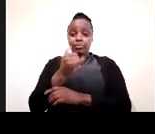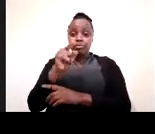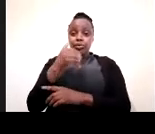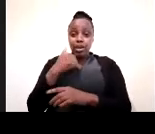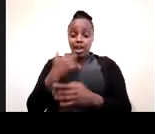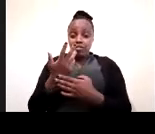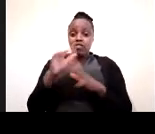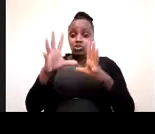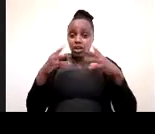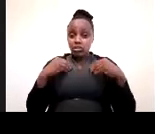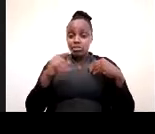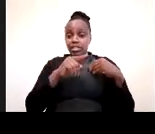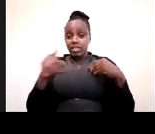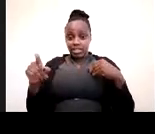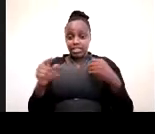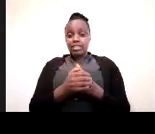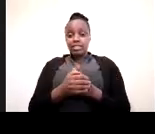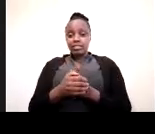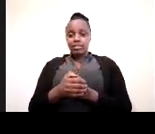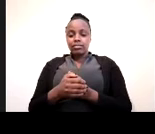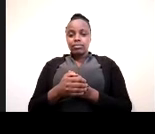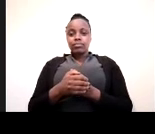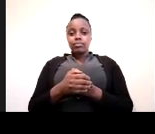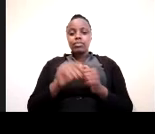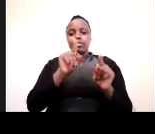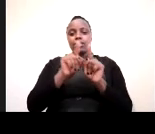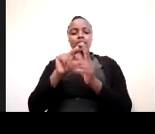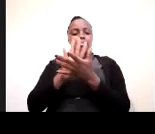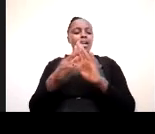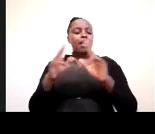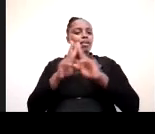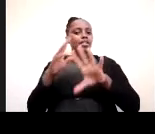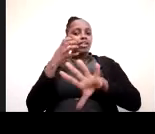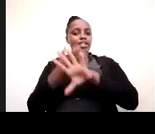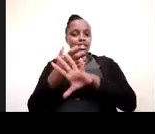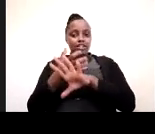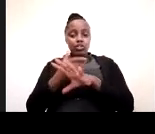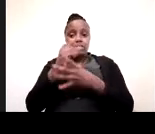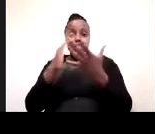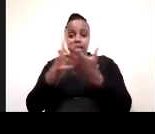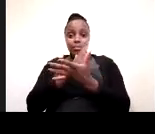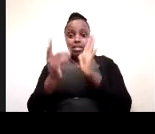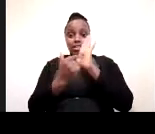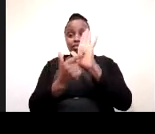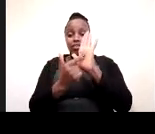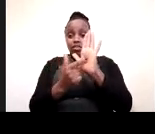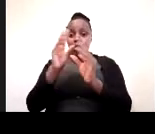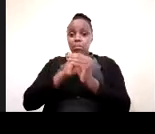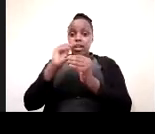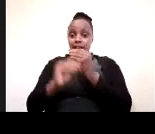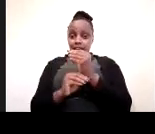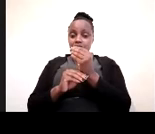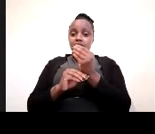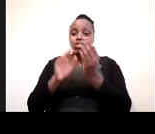adopt certain production practices. And it's getting very difficult now in some sectors, for example, banana, to keep